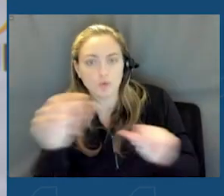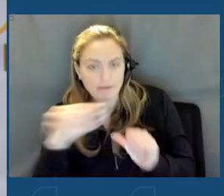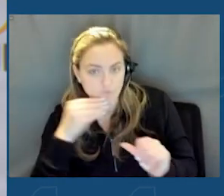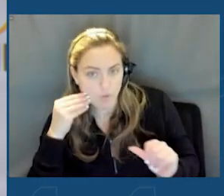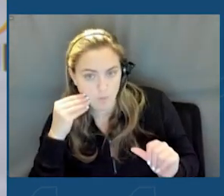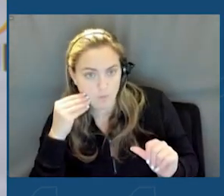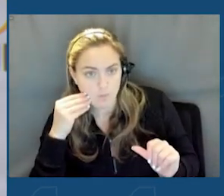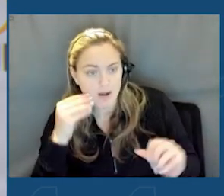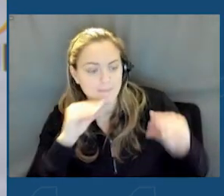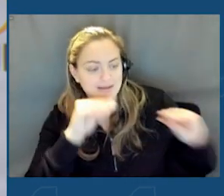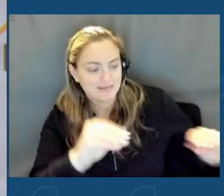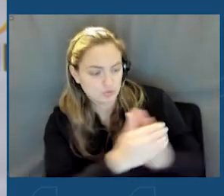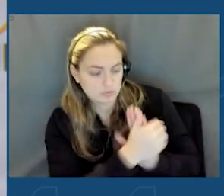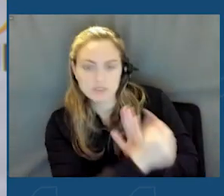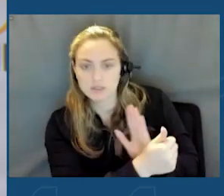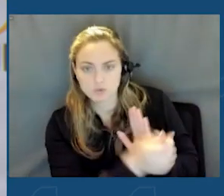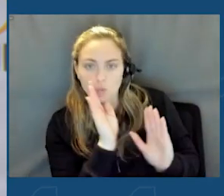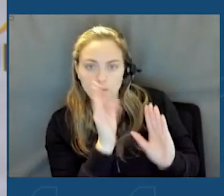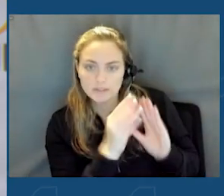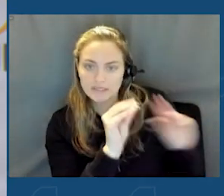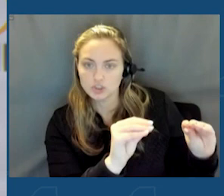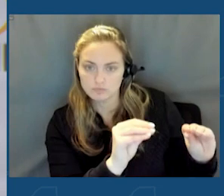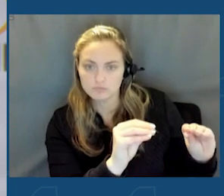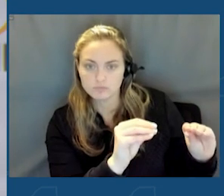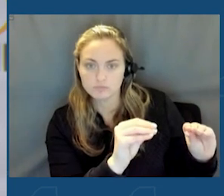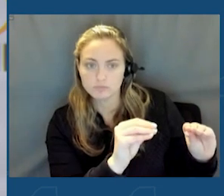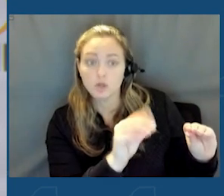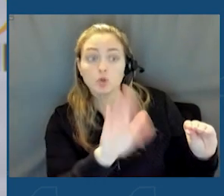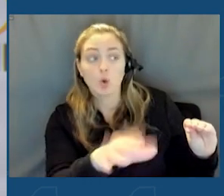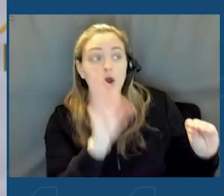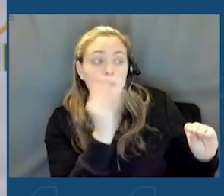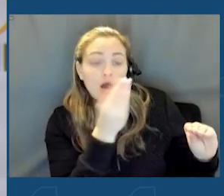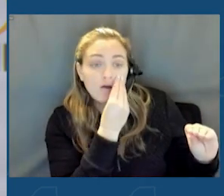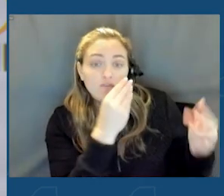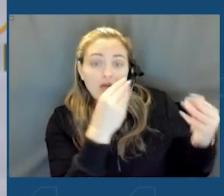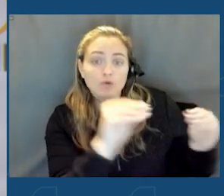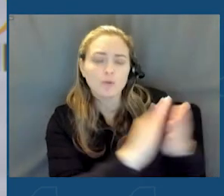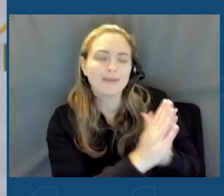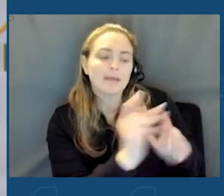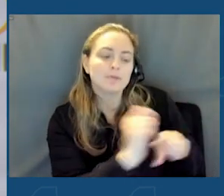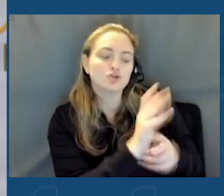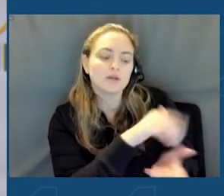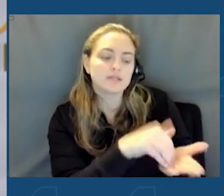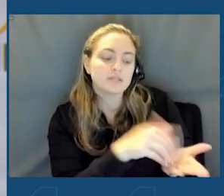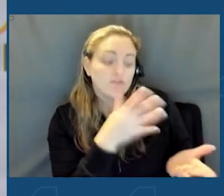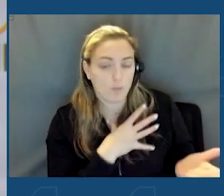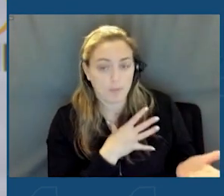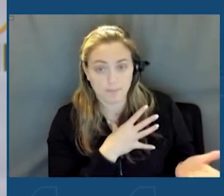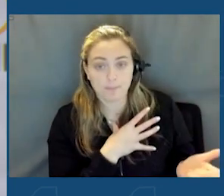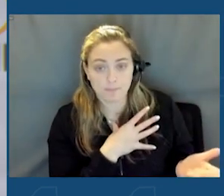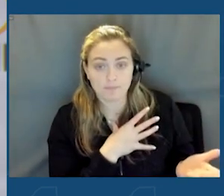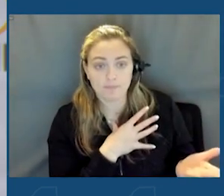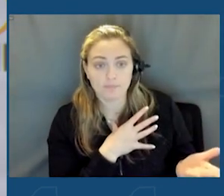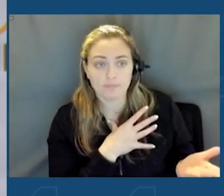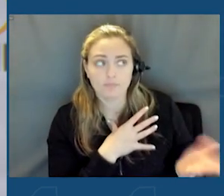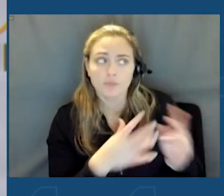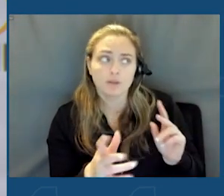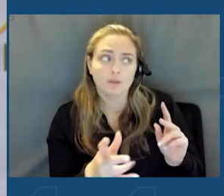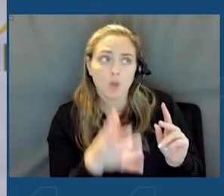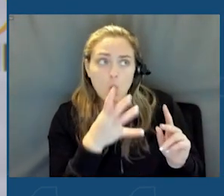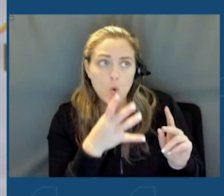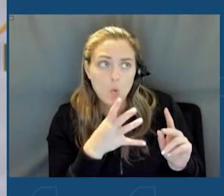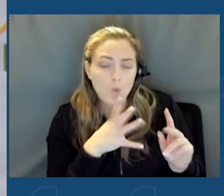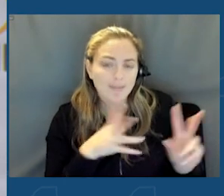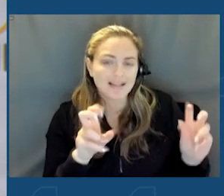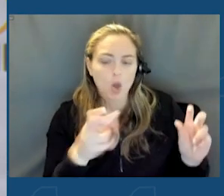teach them skills. So her little flower shop became a training center for women, displaced homemakers, they were called at the